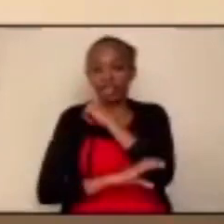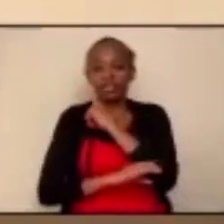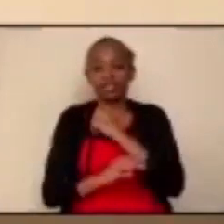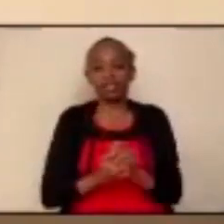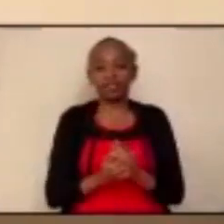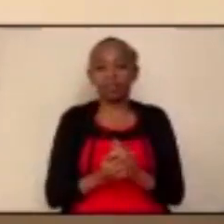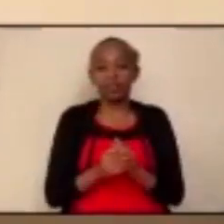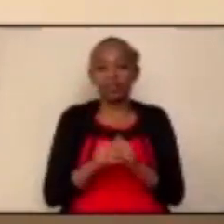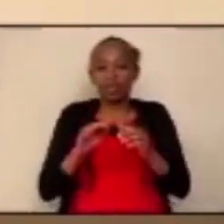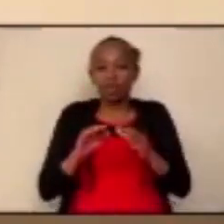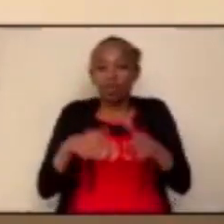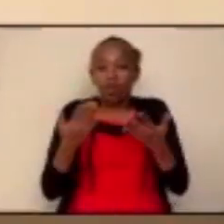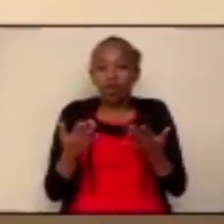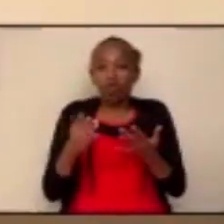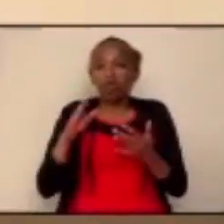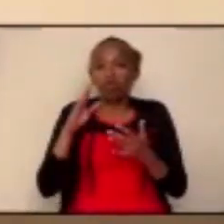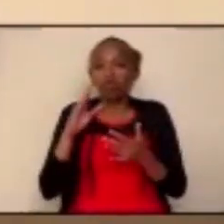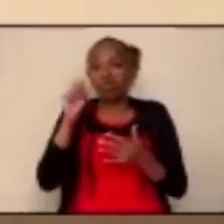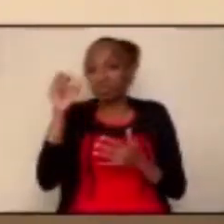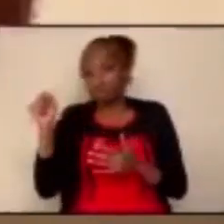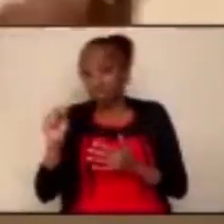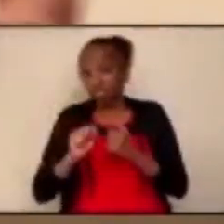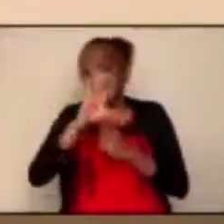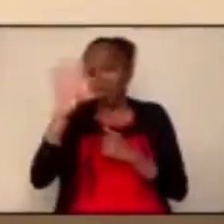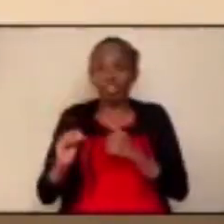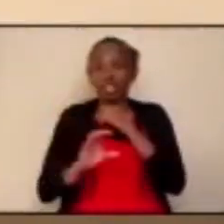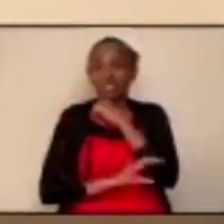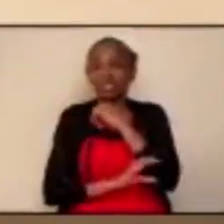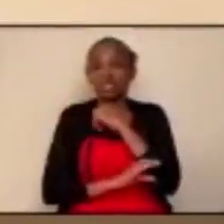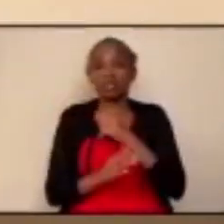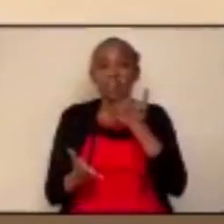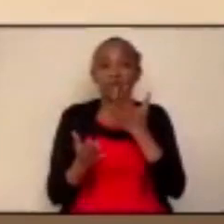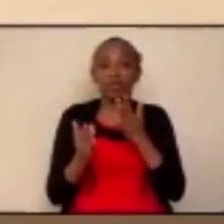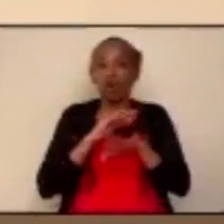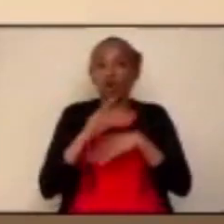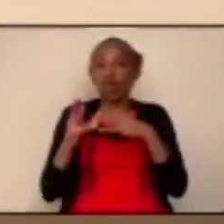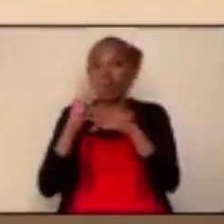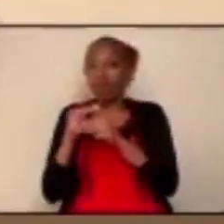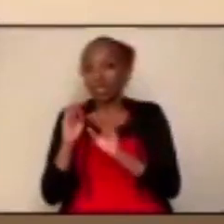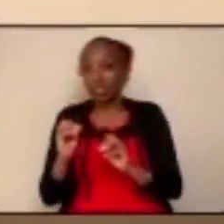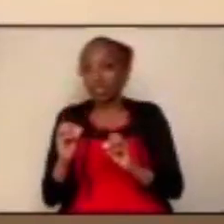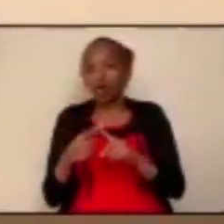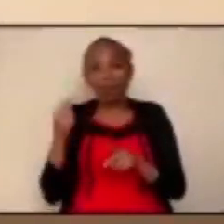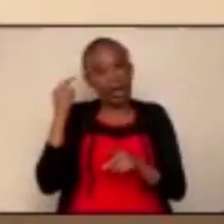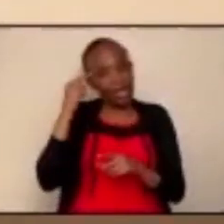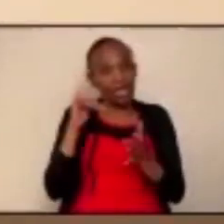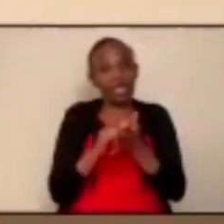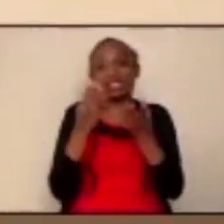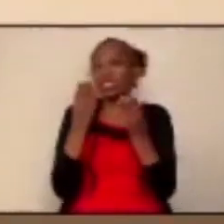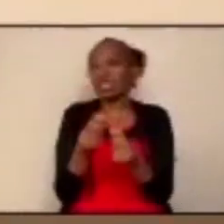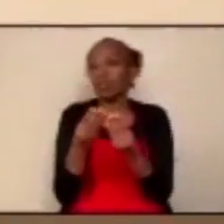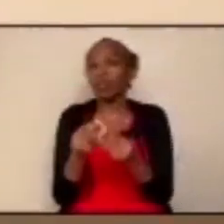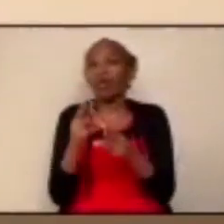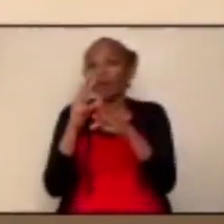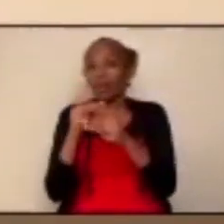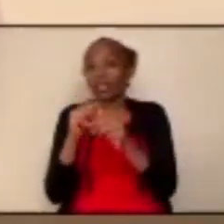or 55 African countries. So I know you may not all be mathematicians, but I think that is simple maths. And you